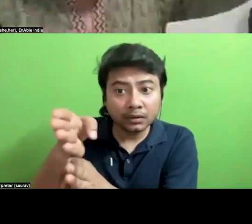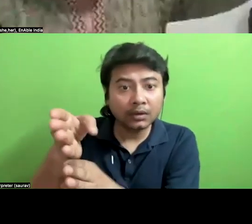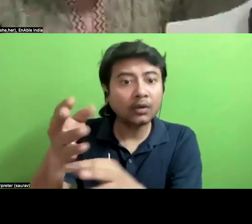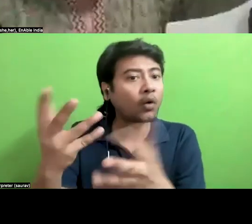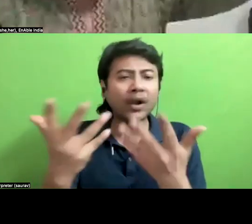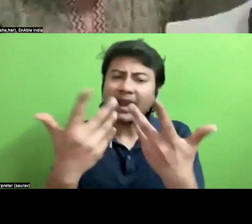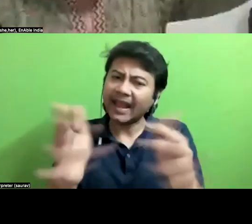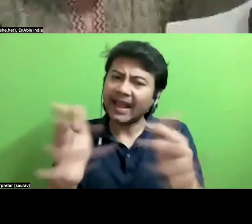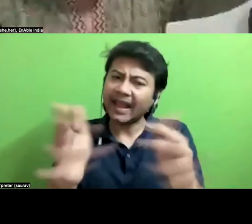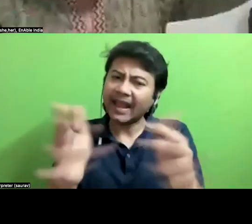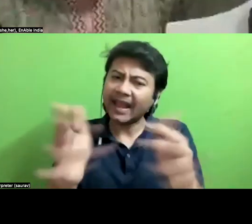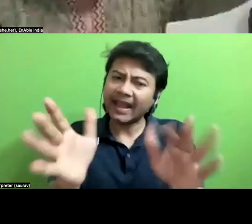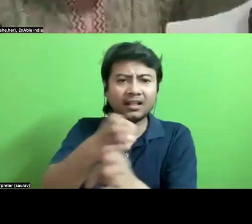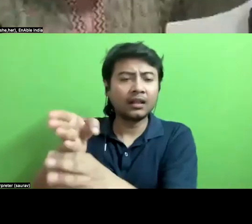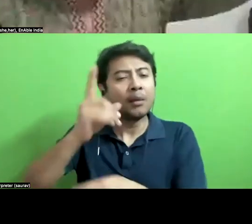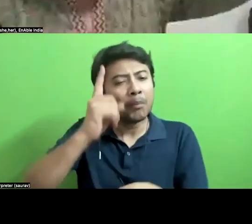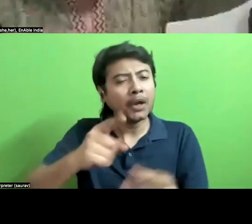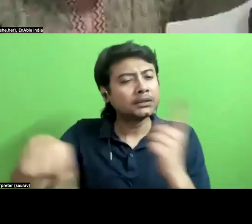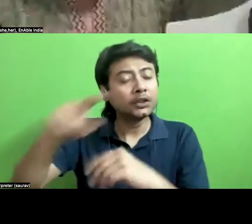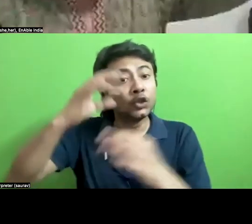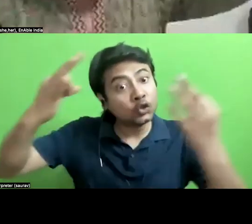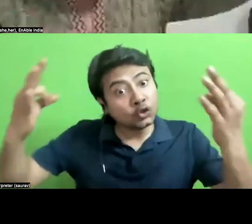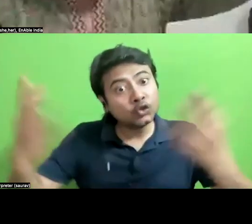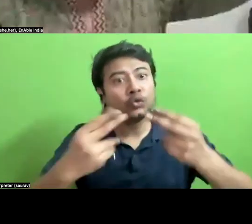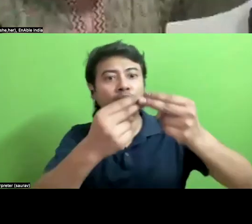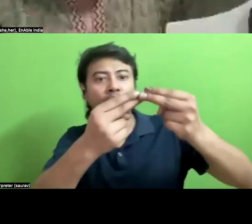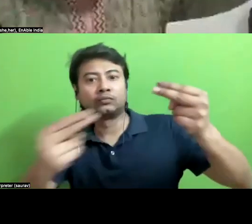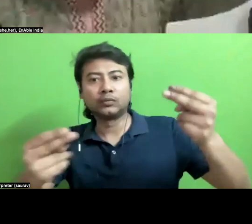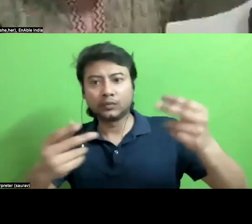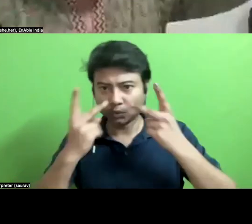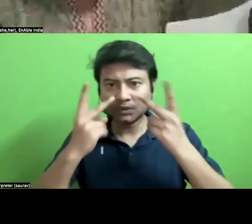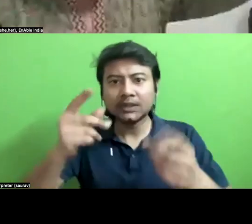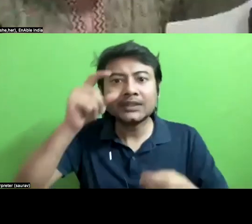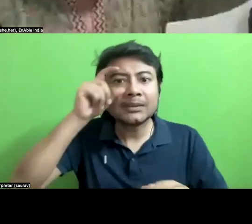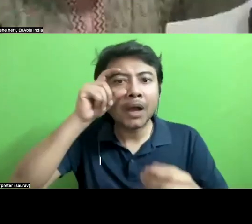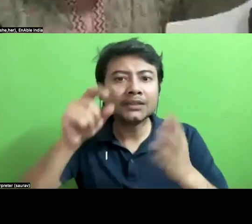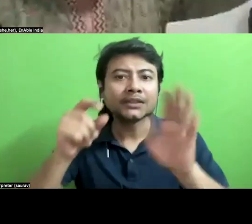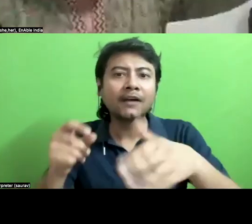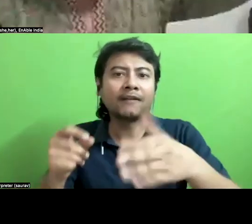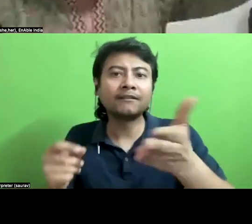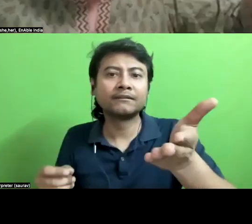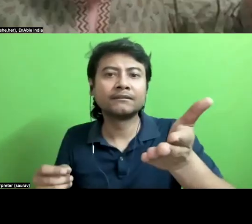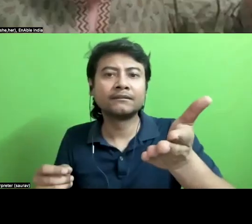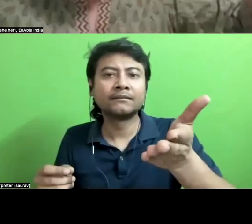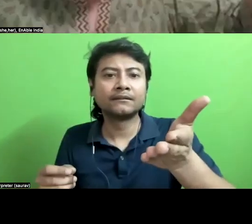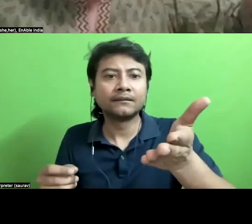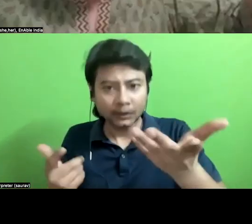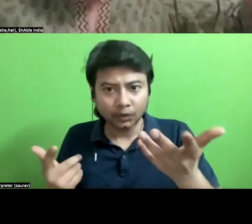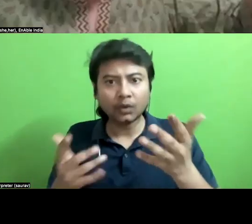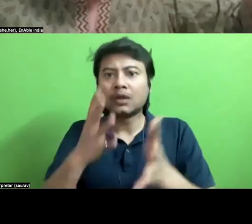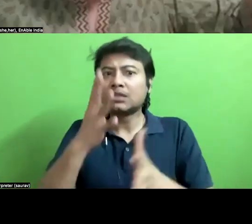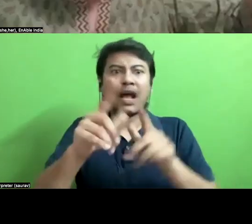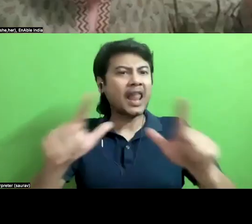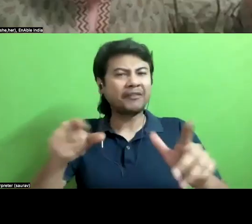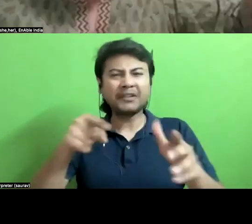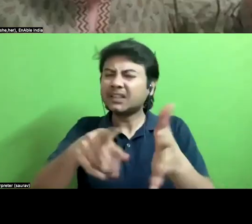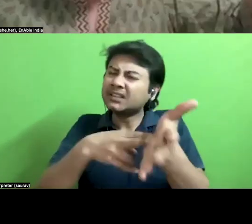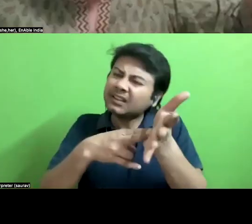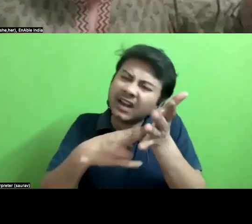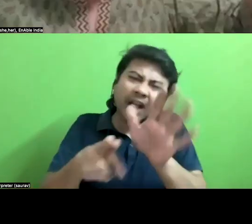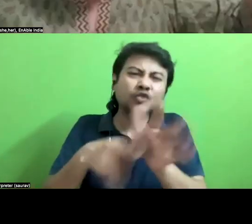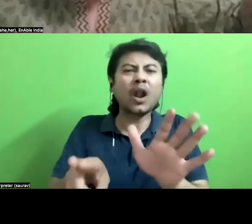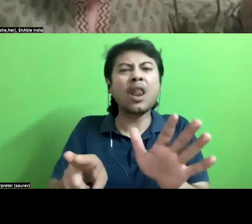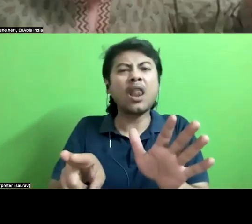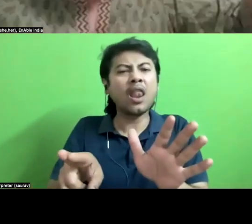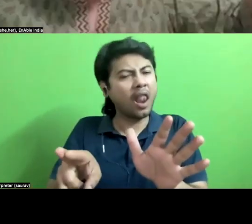right? About, say, for example, since I'm seeing Shivaji on the screen, something with respect to sign language being a natural language. Let's get rid of 1880,